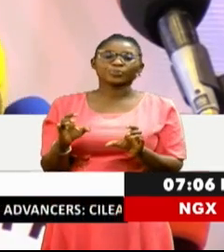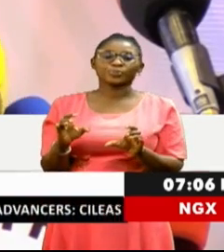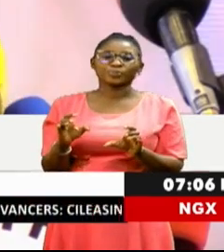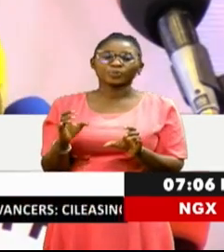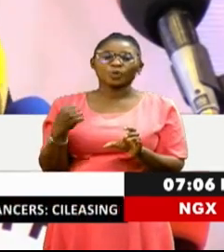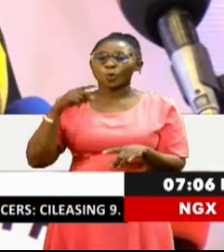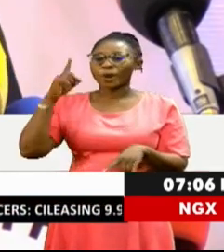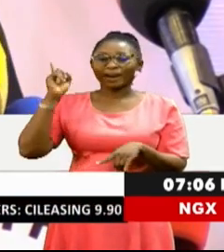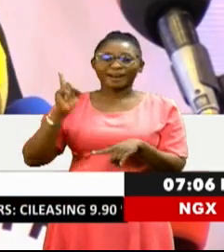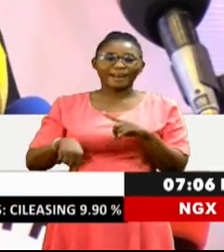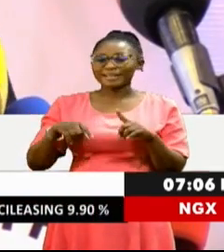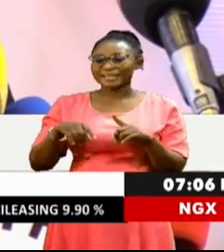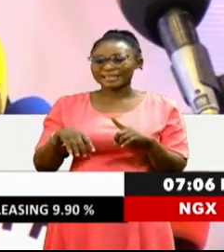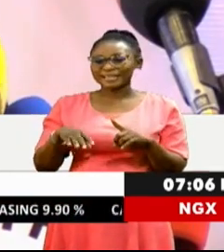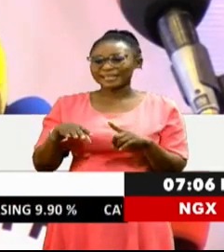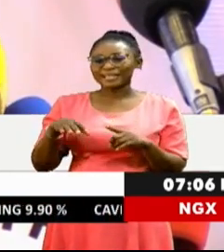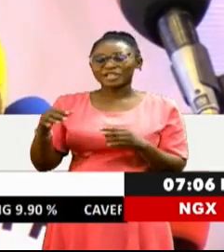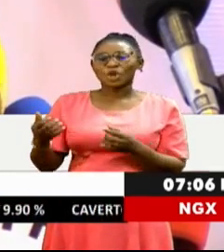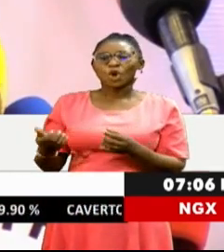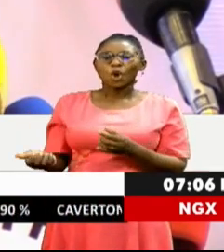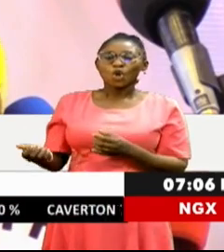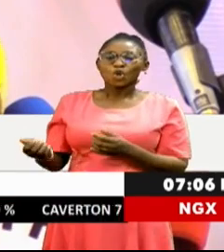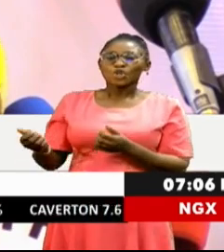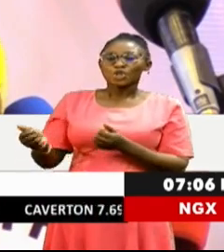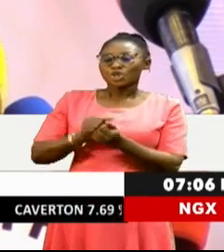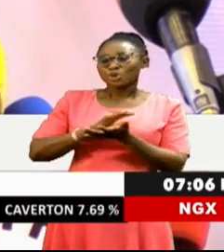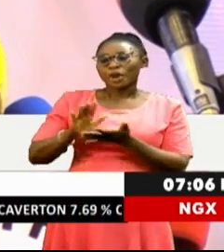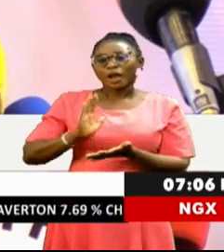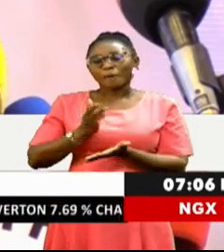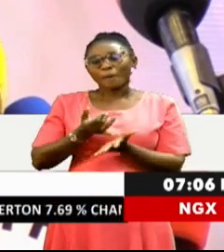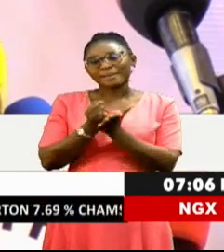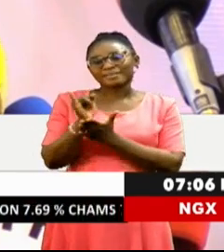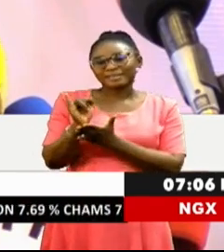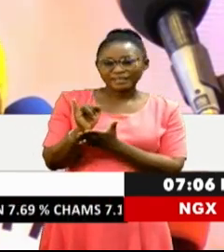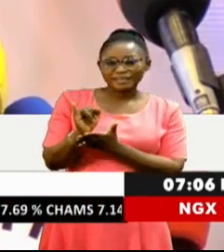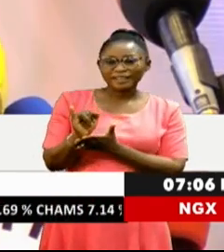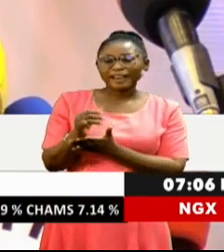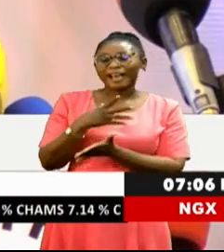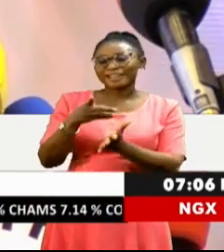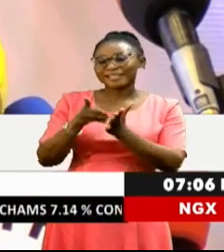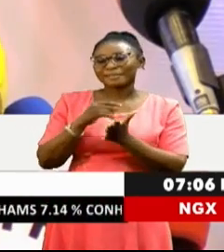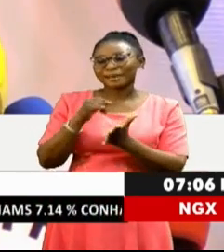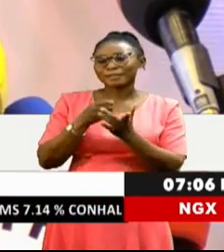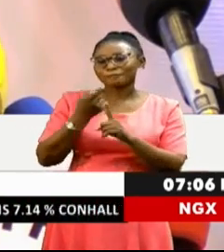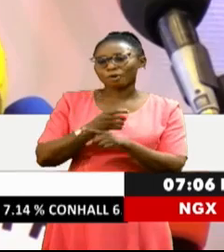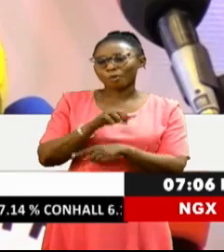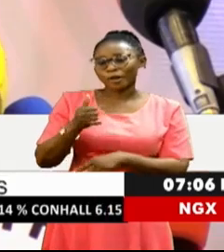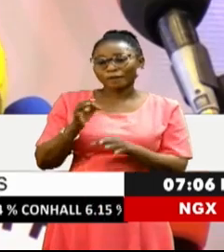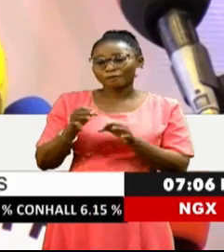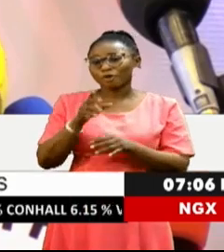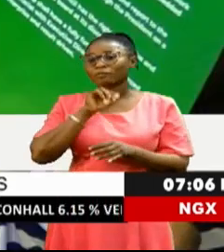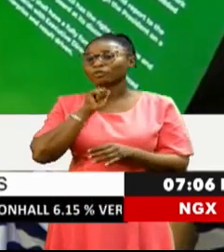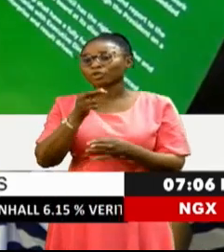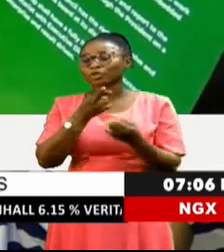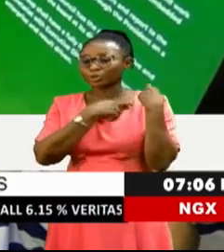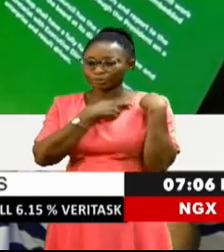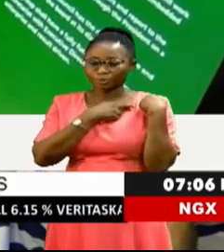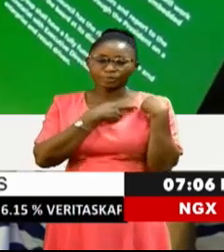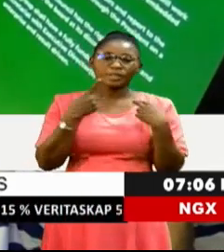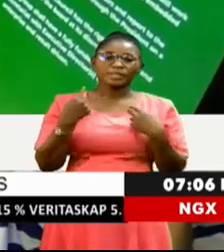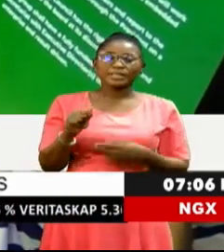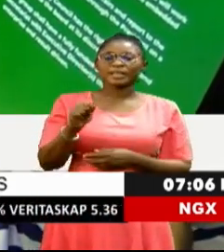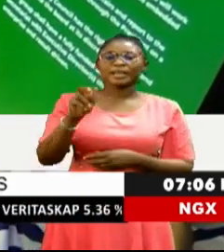We cannot demand integrity from others if we do not hold ourselves accountable. The